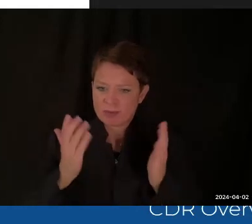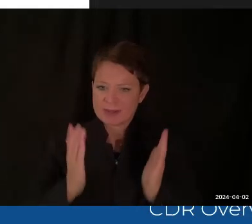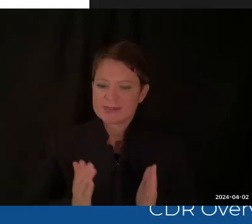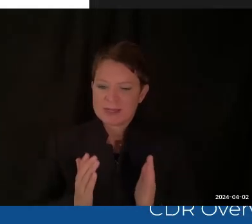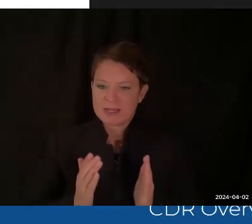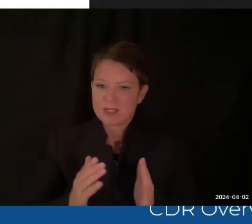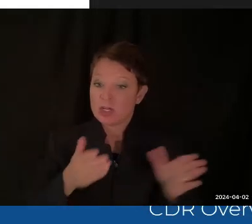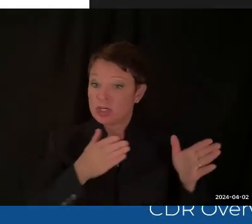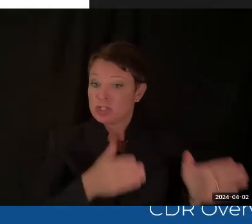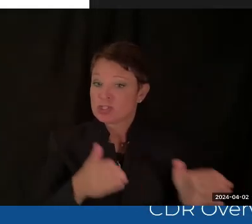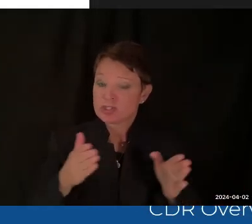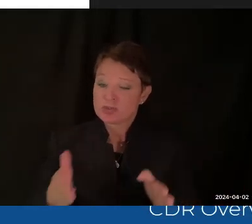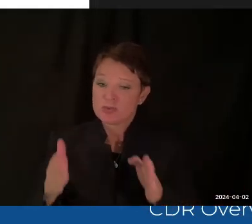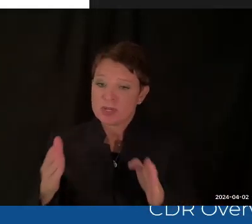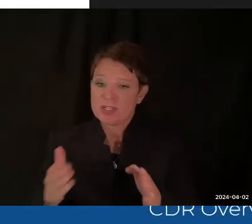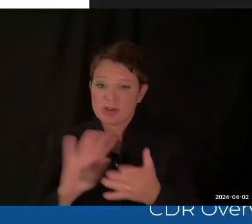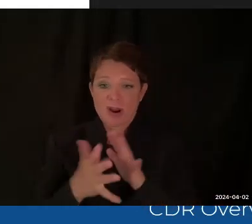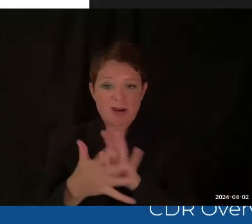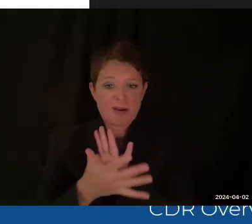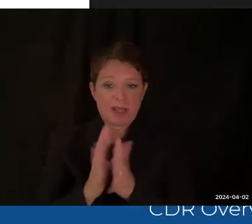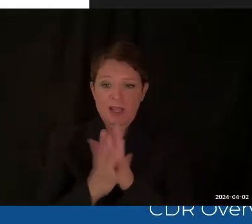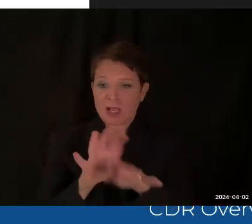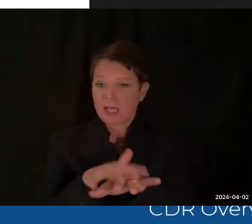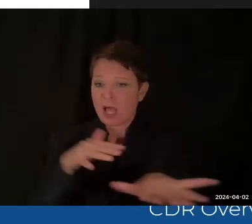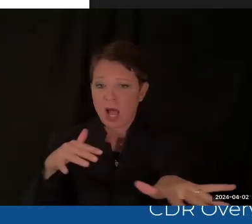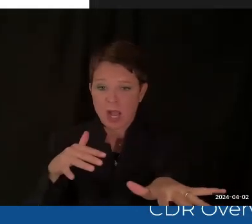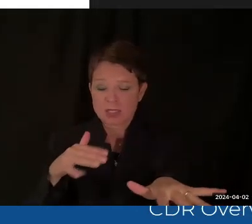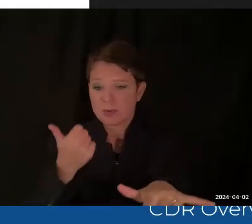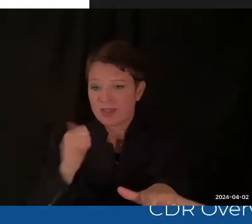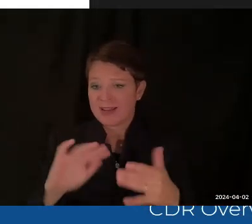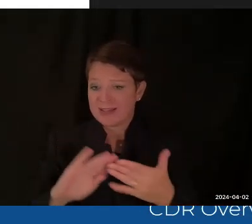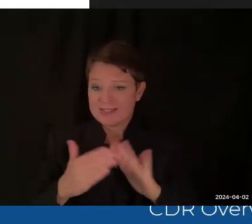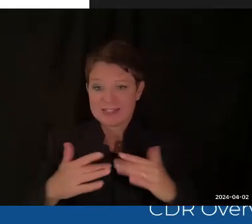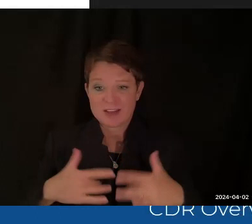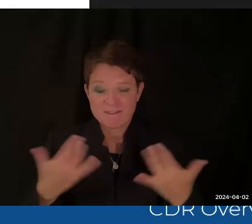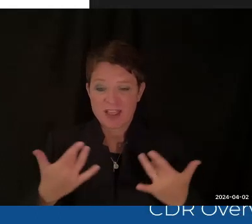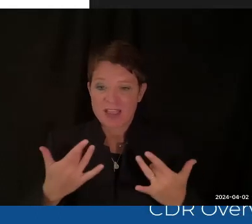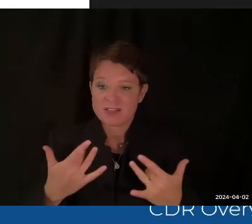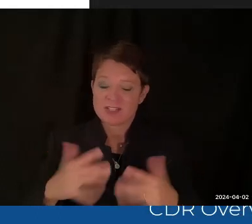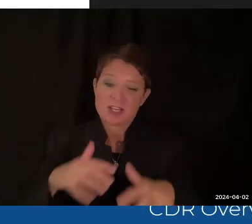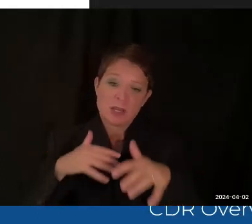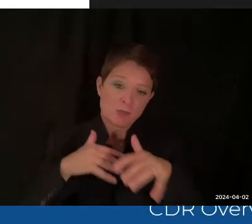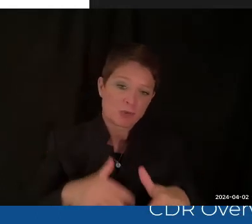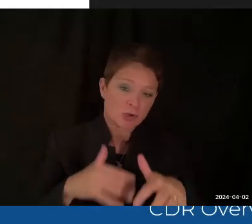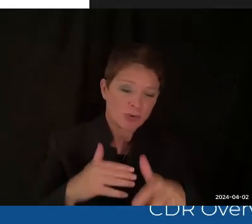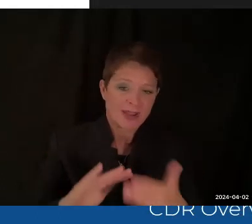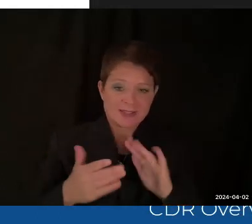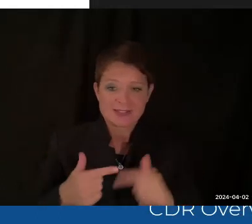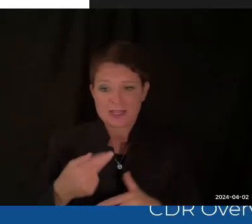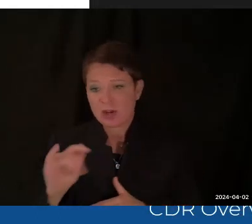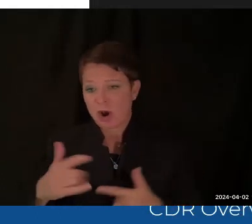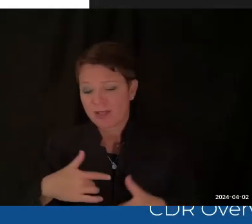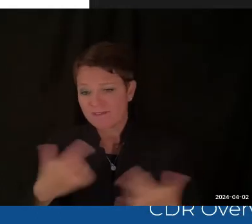the streets are already super clogged when there's any city events, conventions, parades, city hall events, anything like